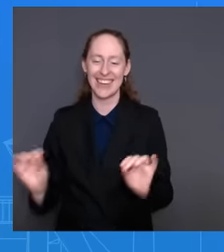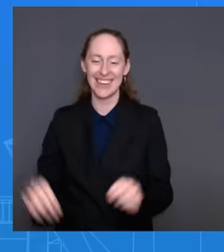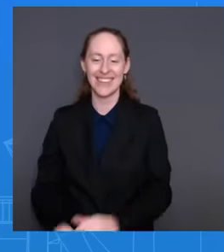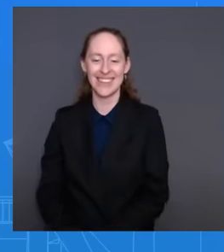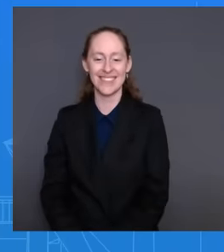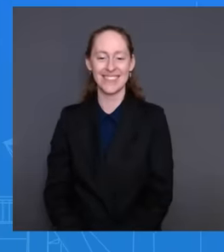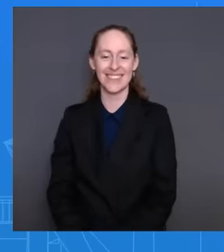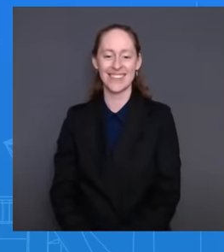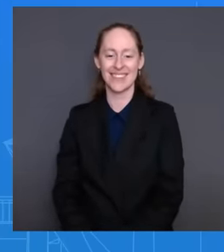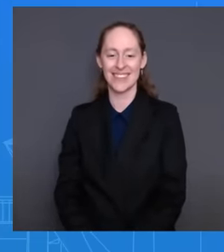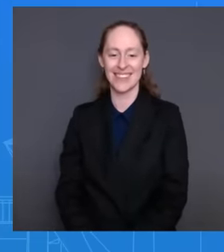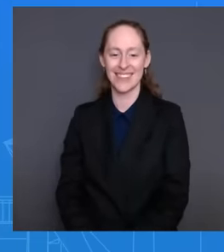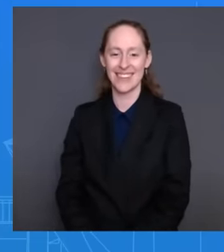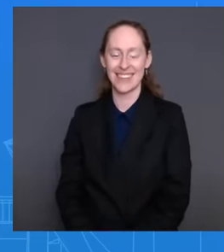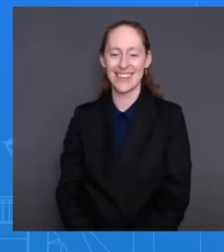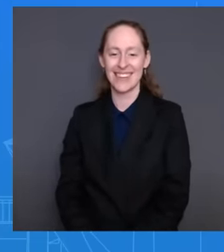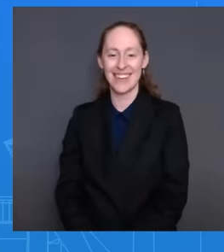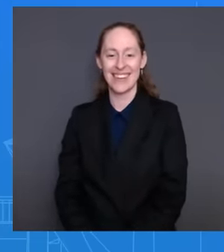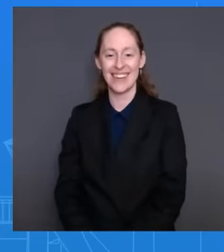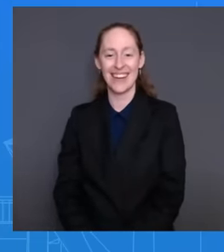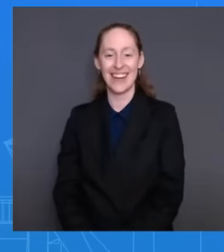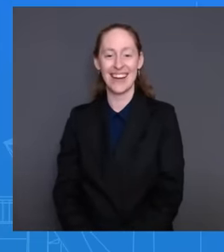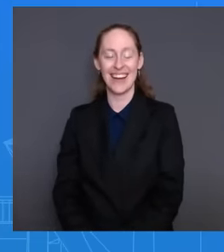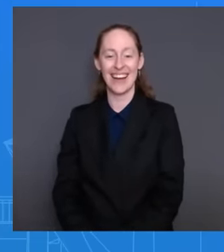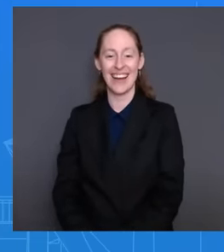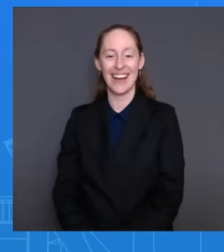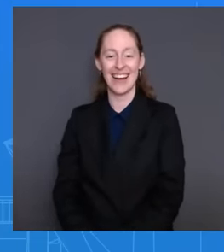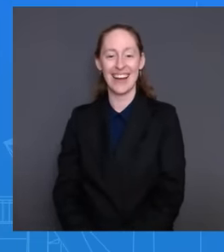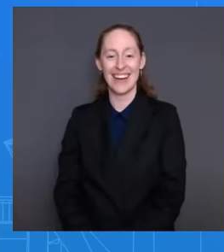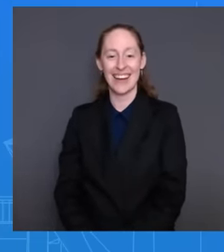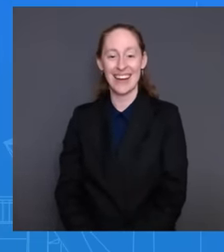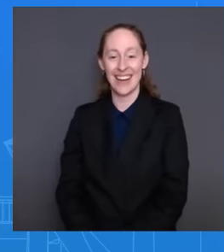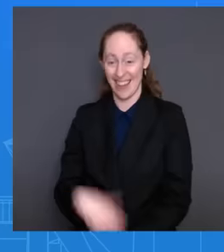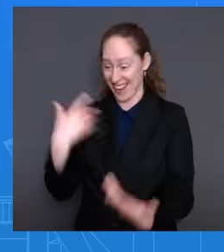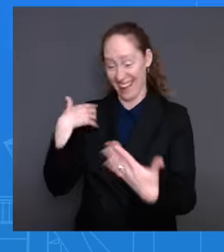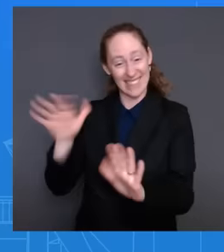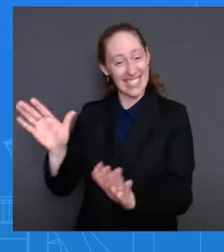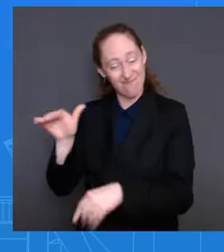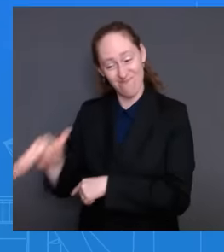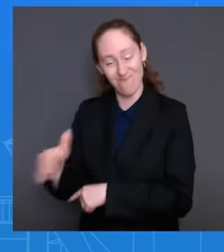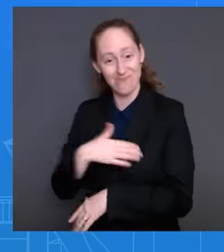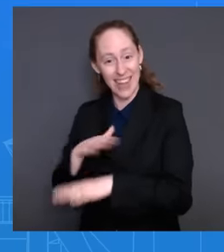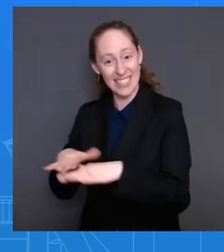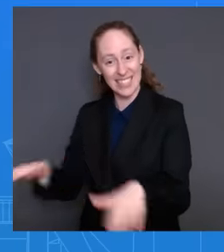So I get to go home and tell my kids that BTS opened for me.